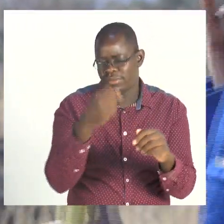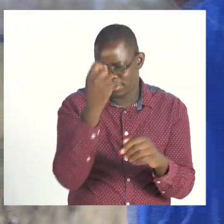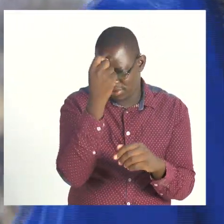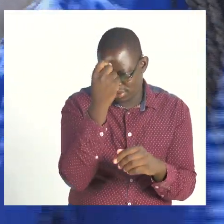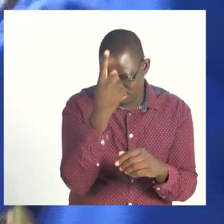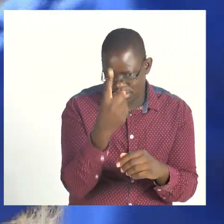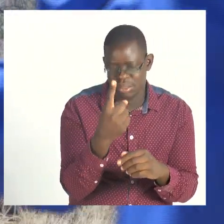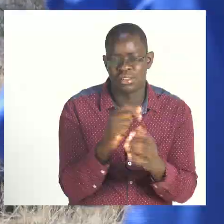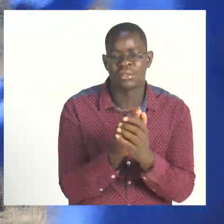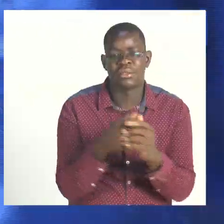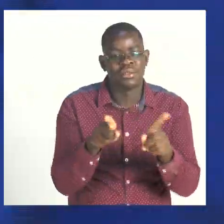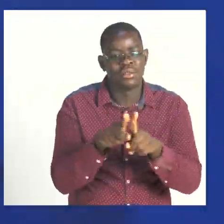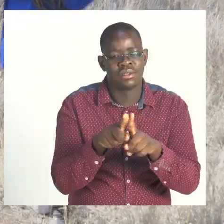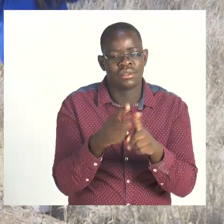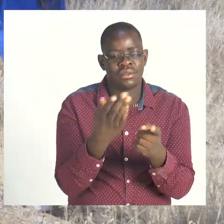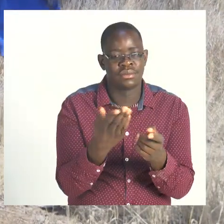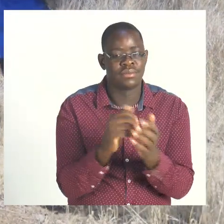Yeah.